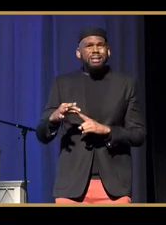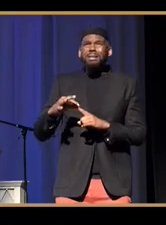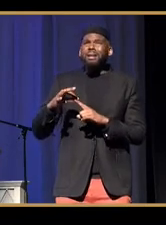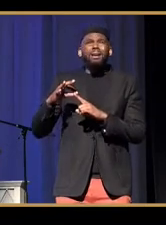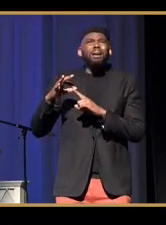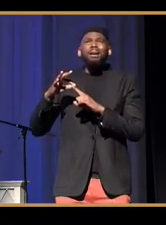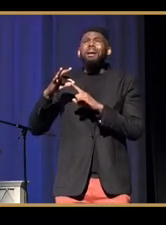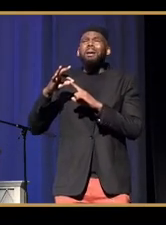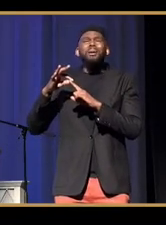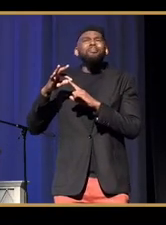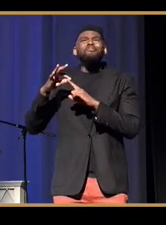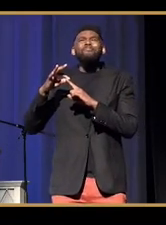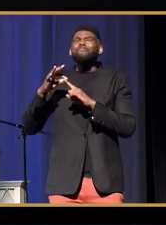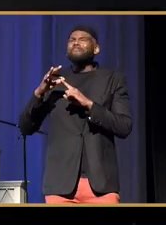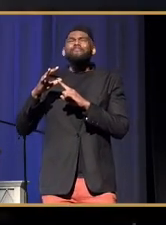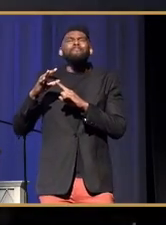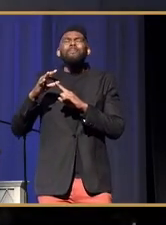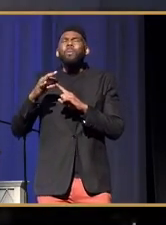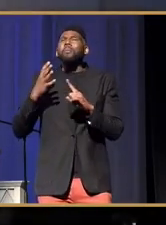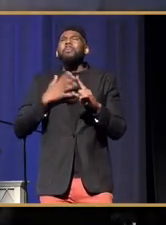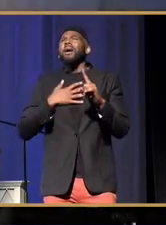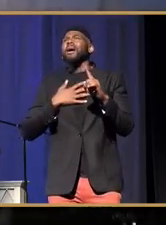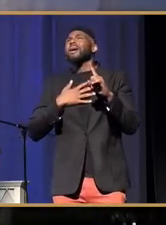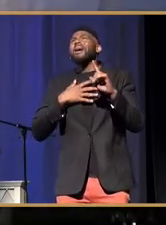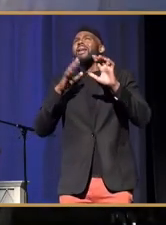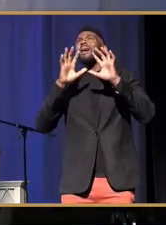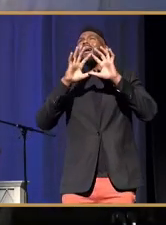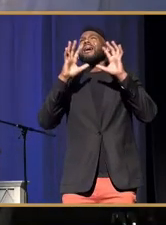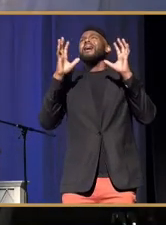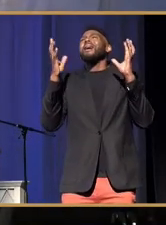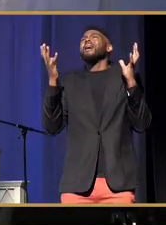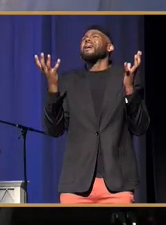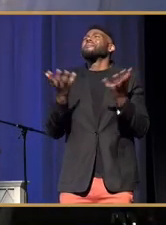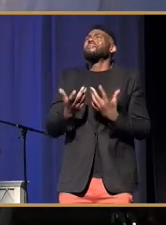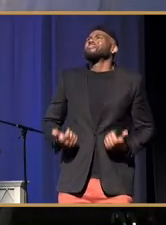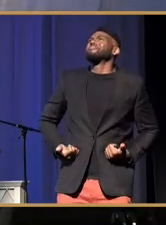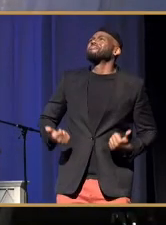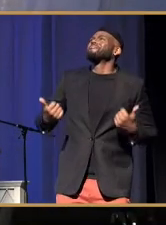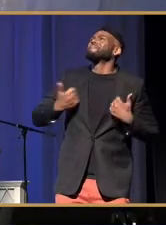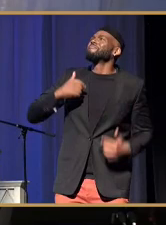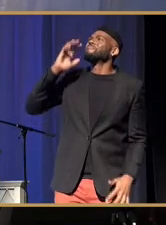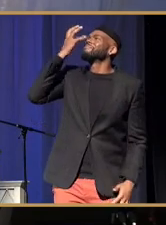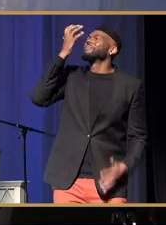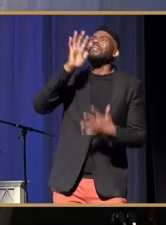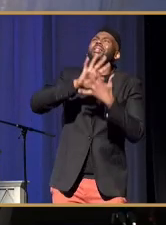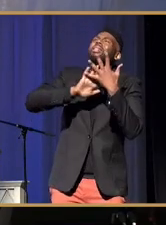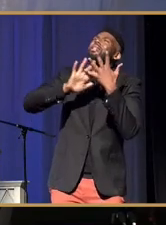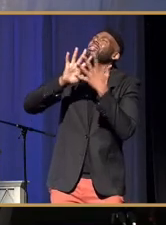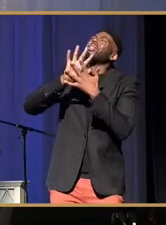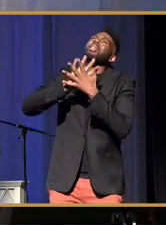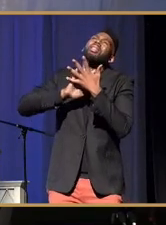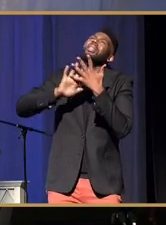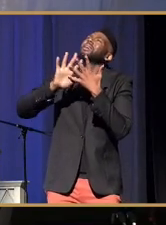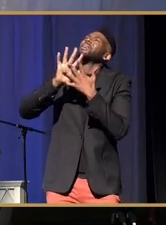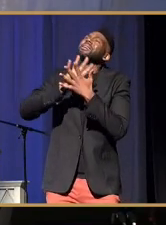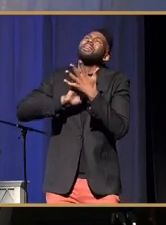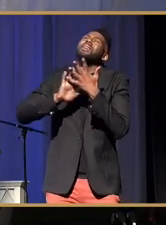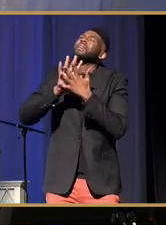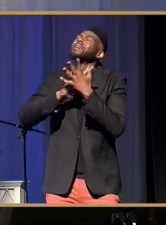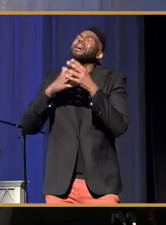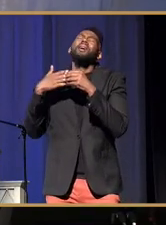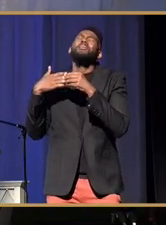especially this day when my life seems so